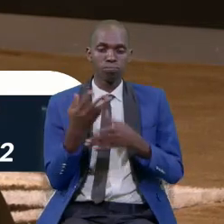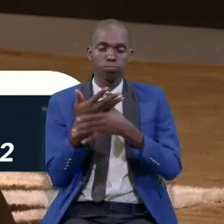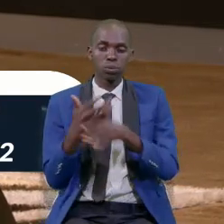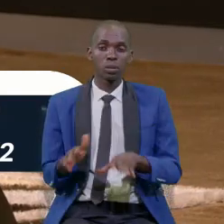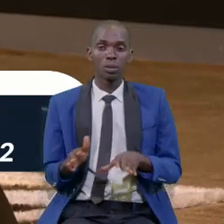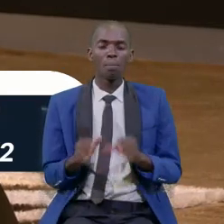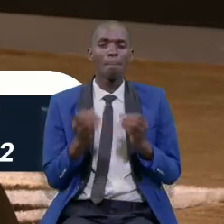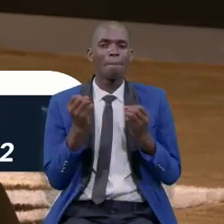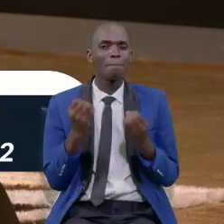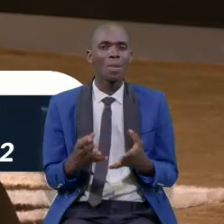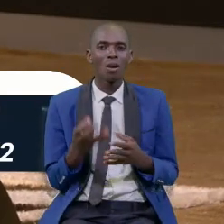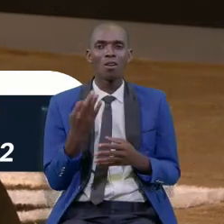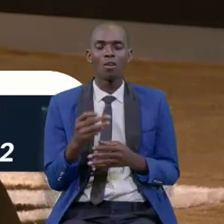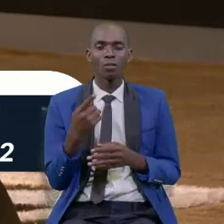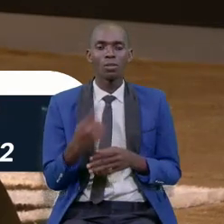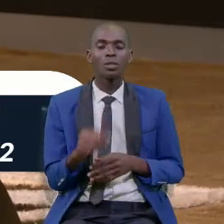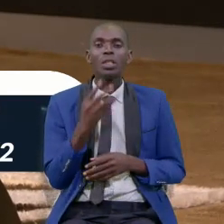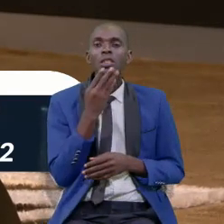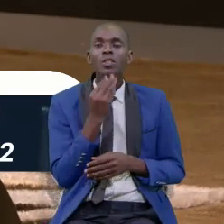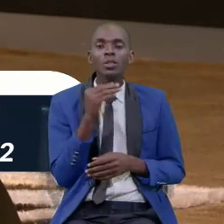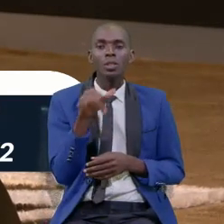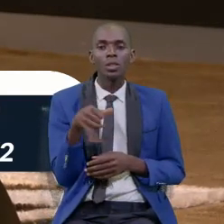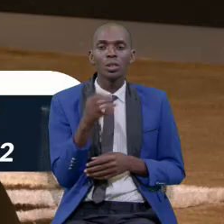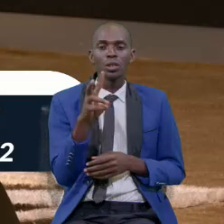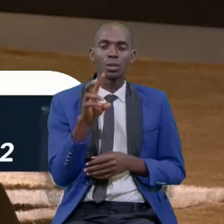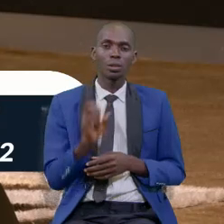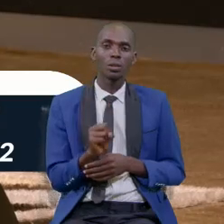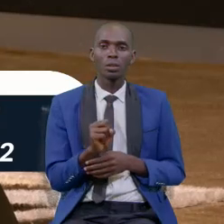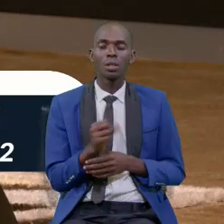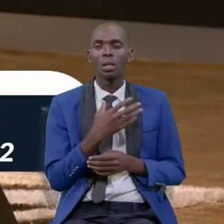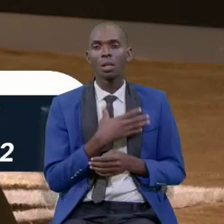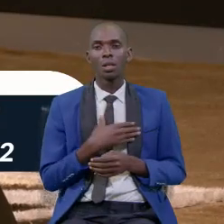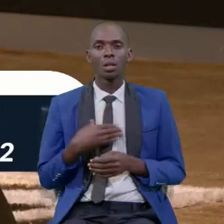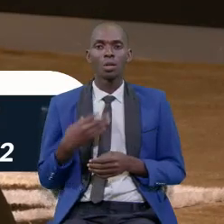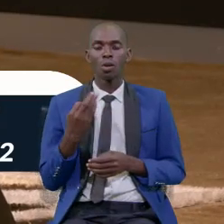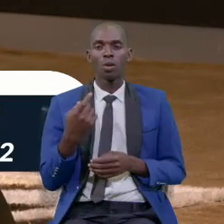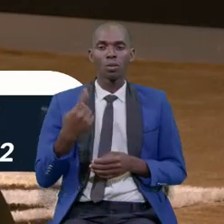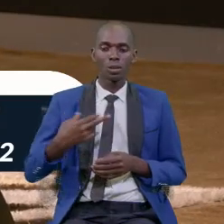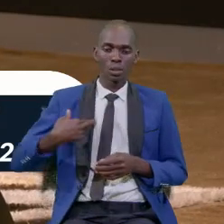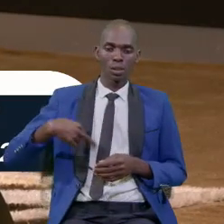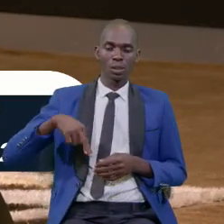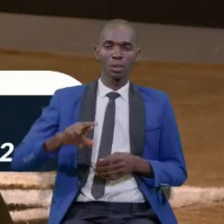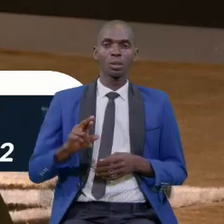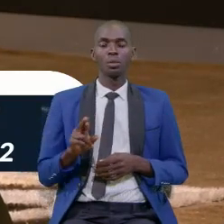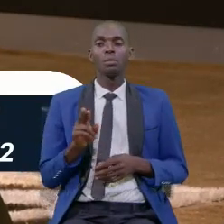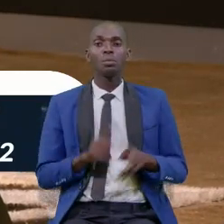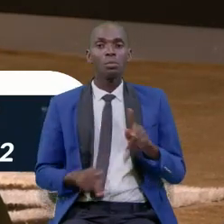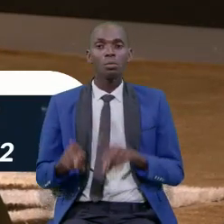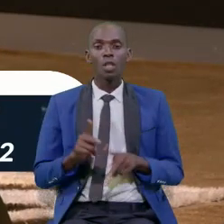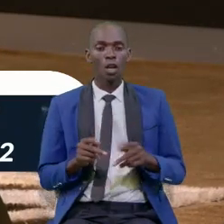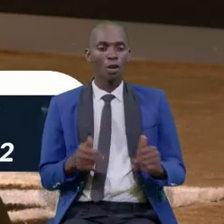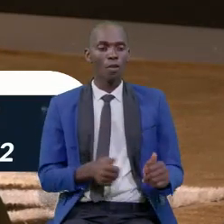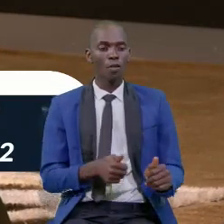many of the Jews and of religious proselytes